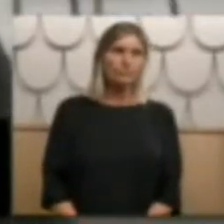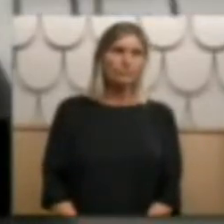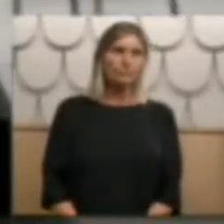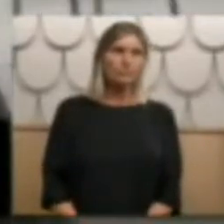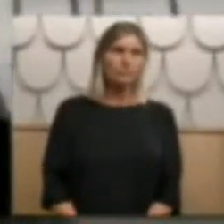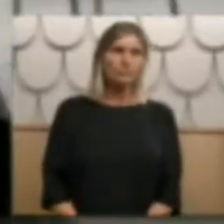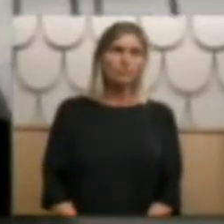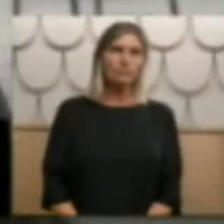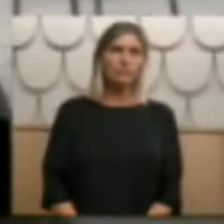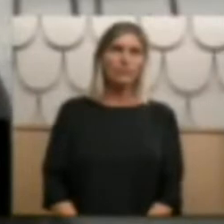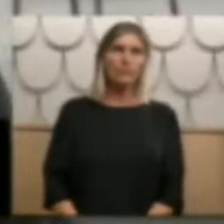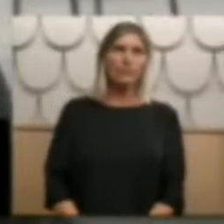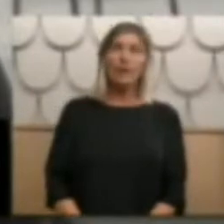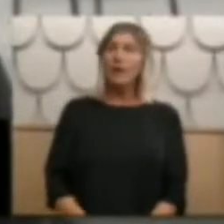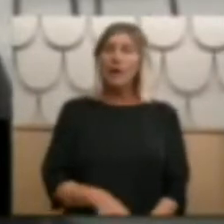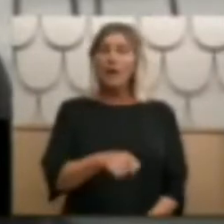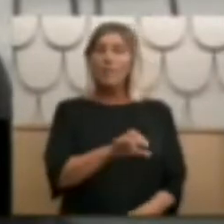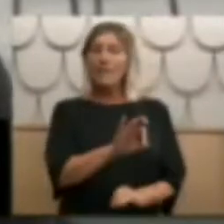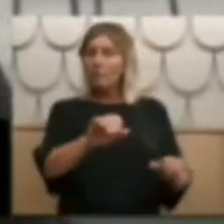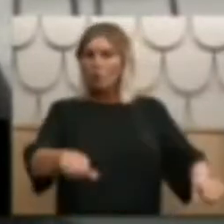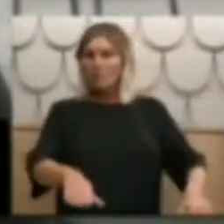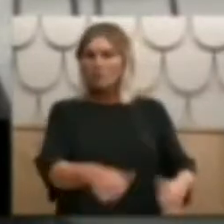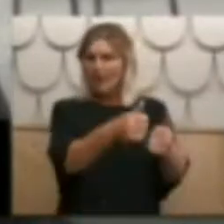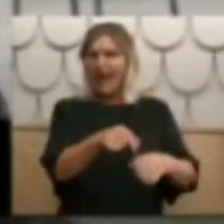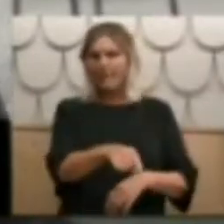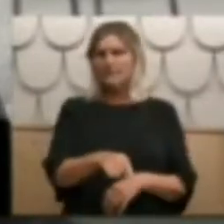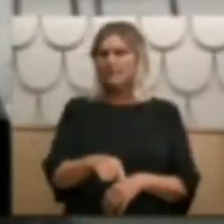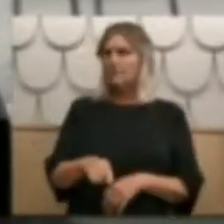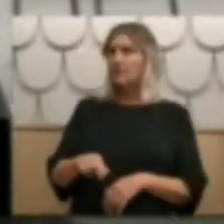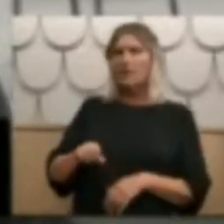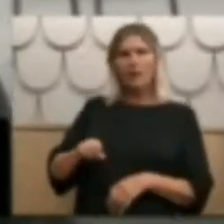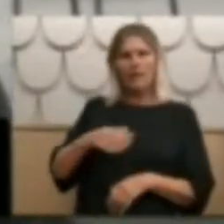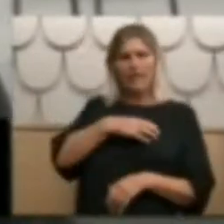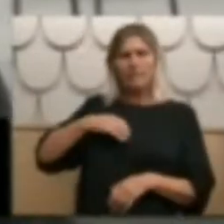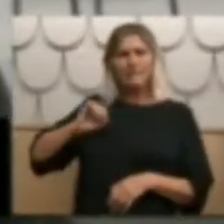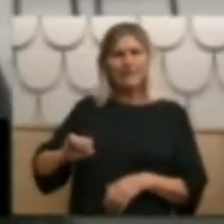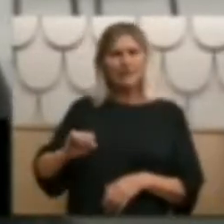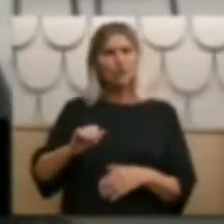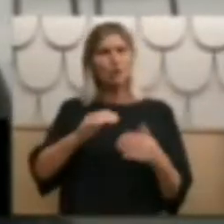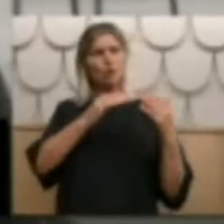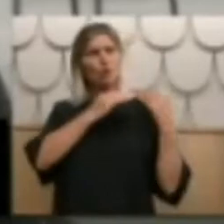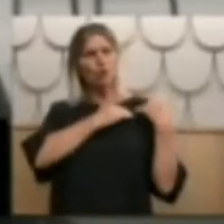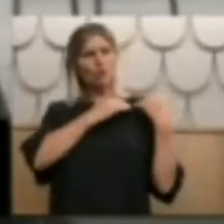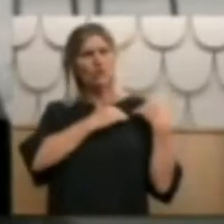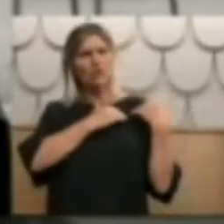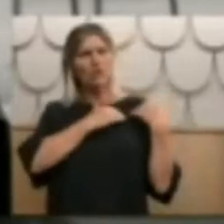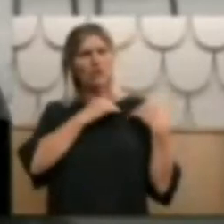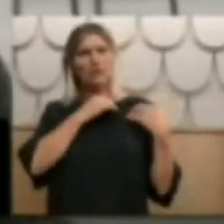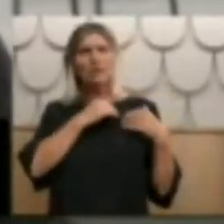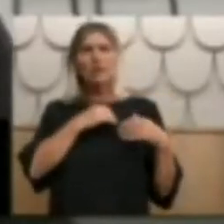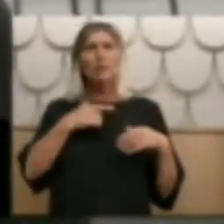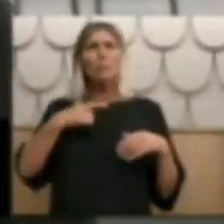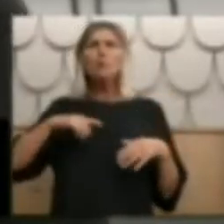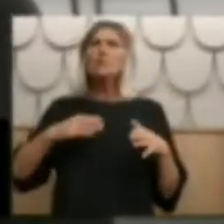But they have not been rehabilitated, as is the Crown's duty under its international human rights obligations.